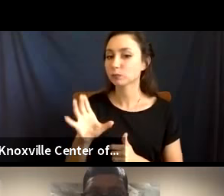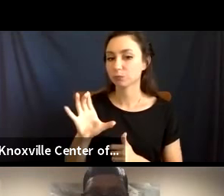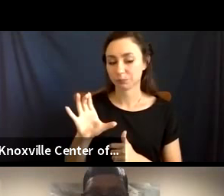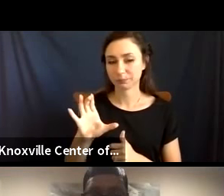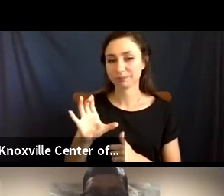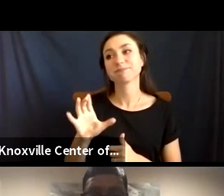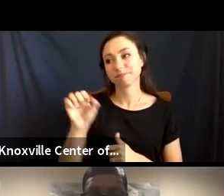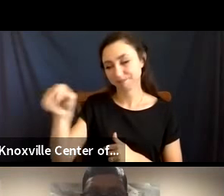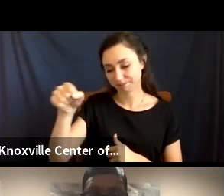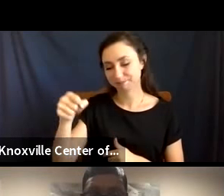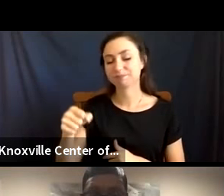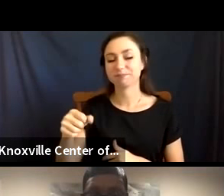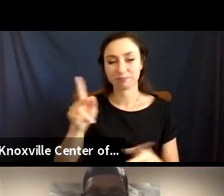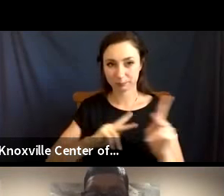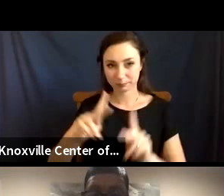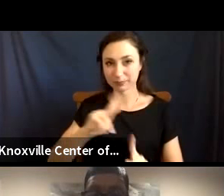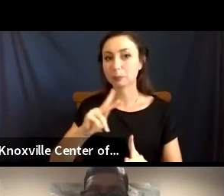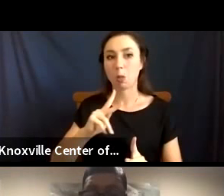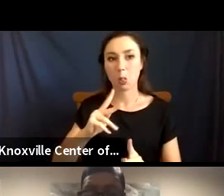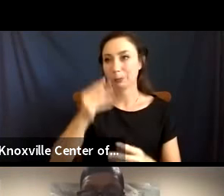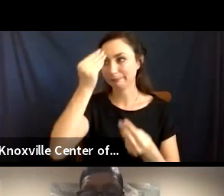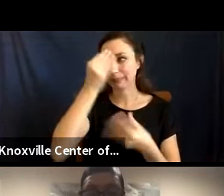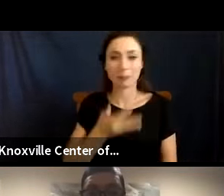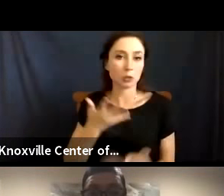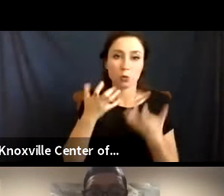told that by citizens.